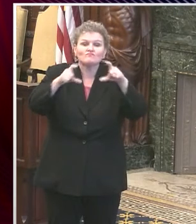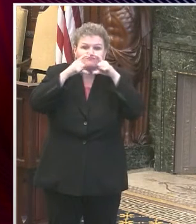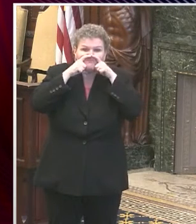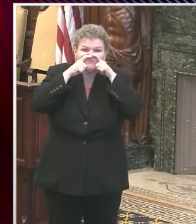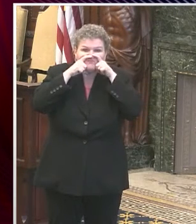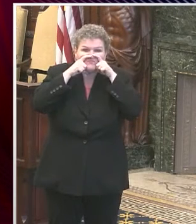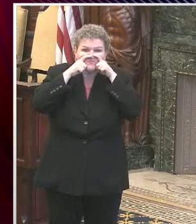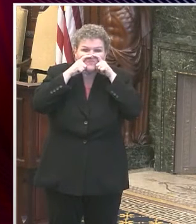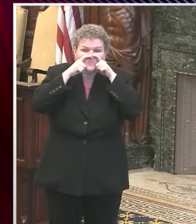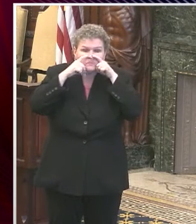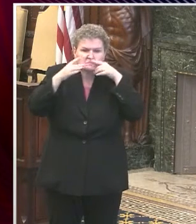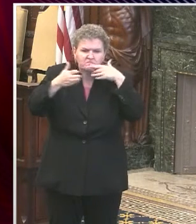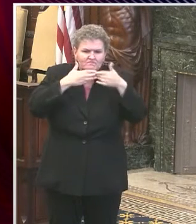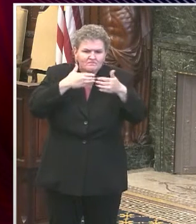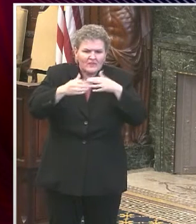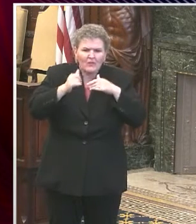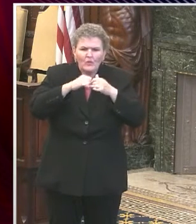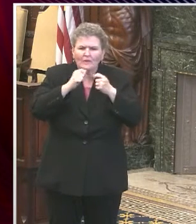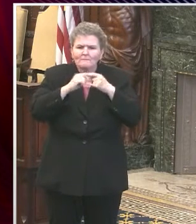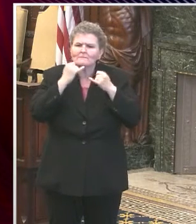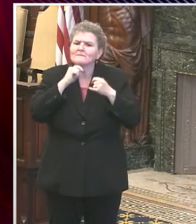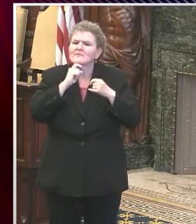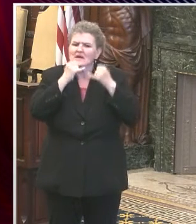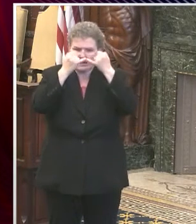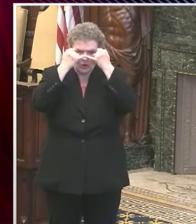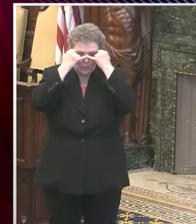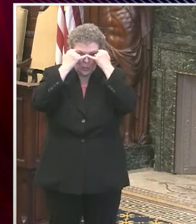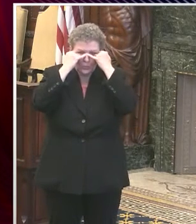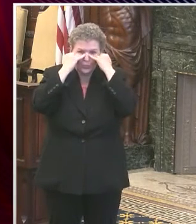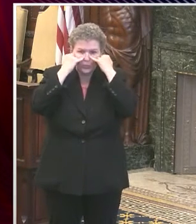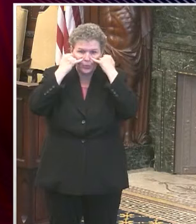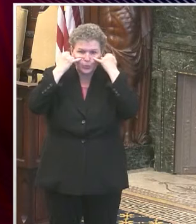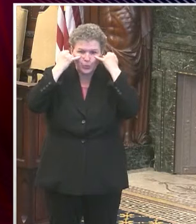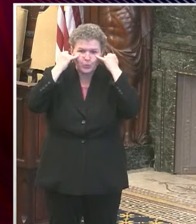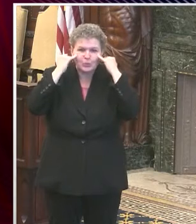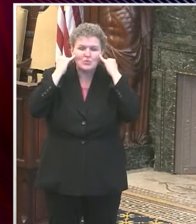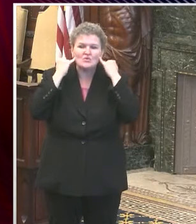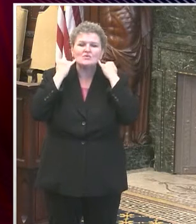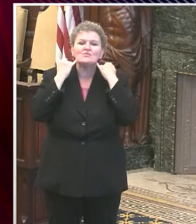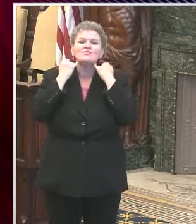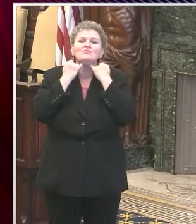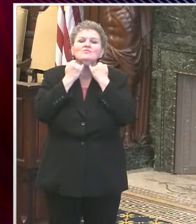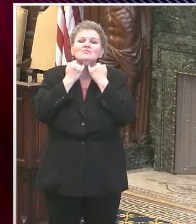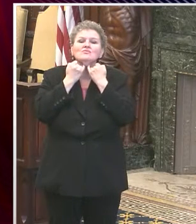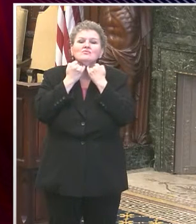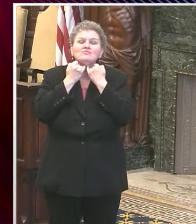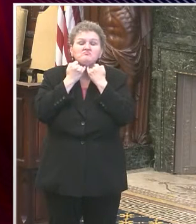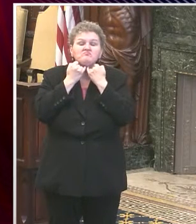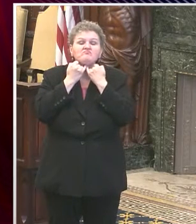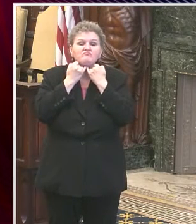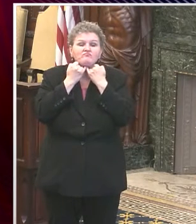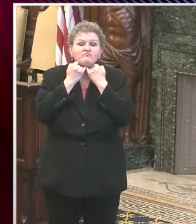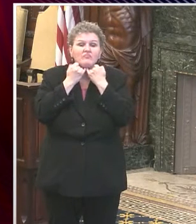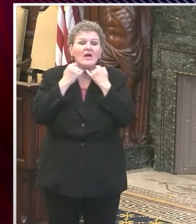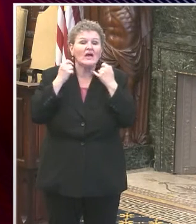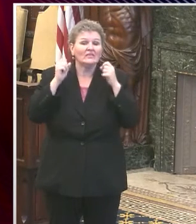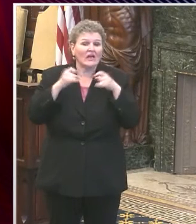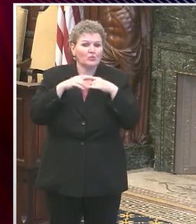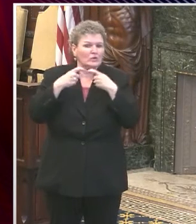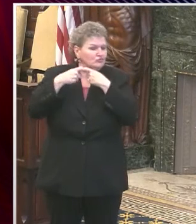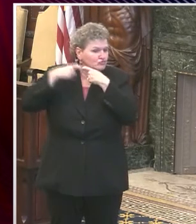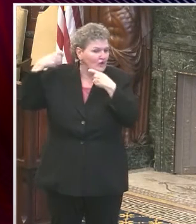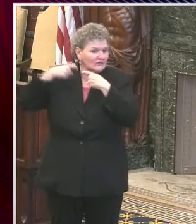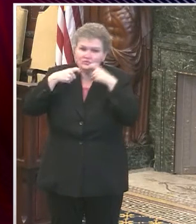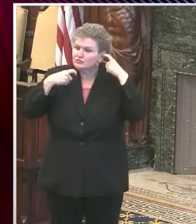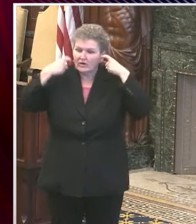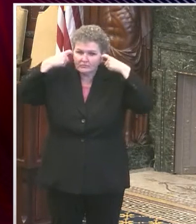metal stay that wraps around your nose or an elastic so that it can be pulled tight across your cheeks. You want to have the stretchy ear loops so the mask can be pulled